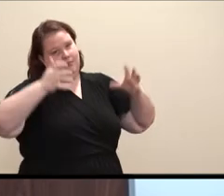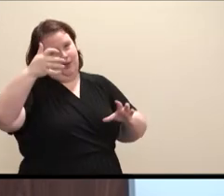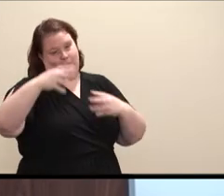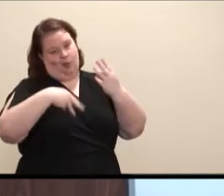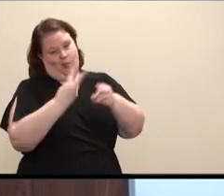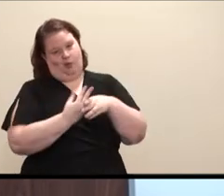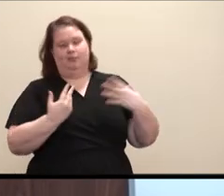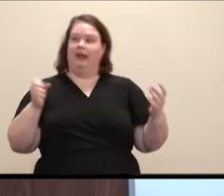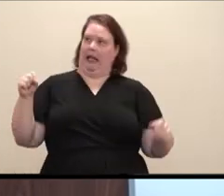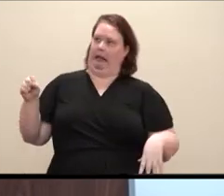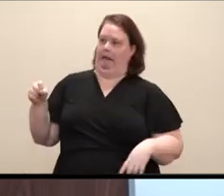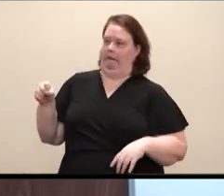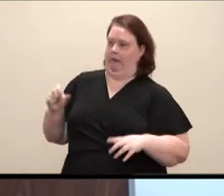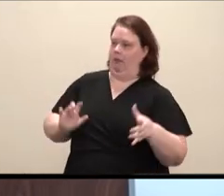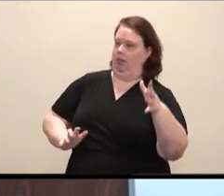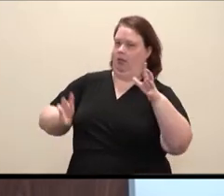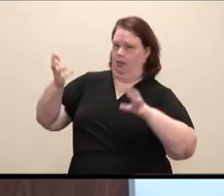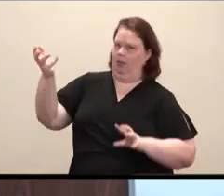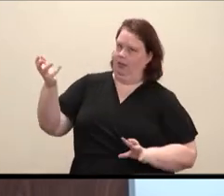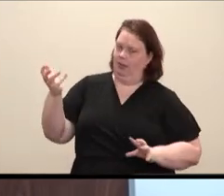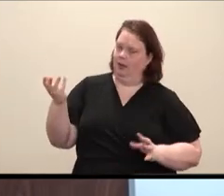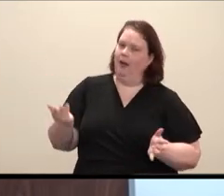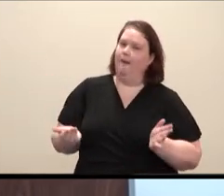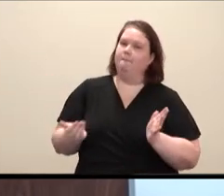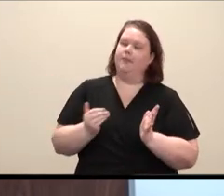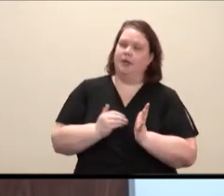things are kind of mixed up. But,